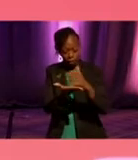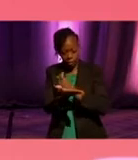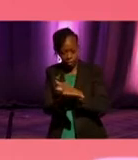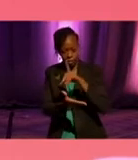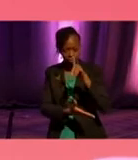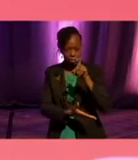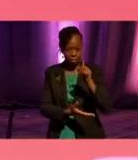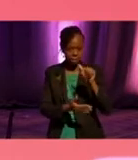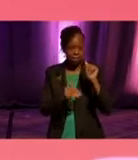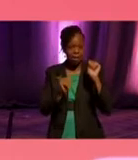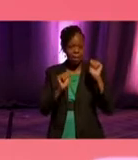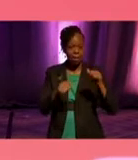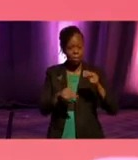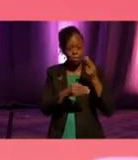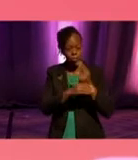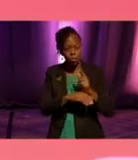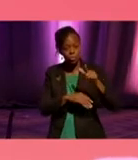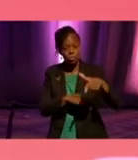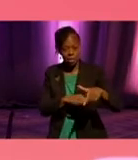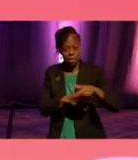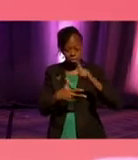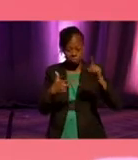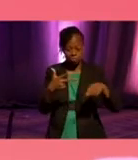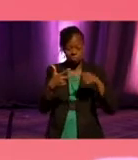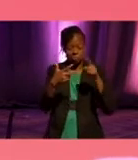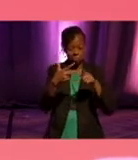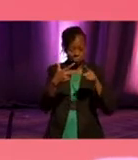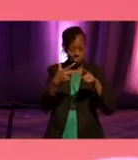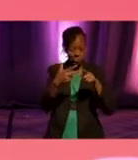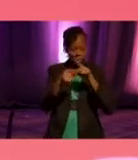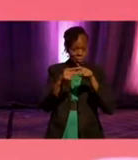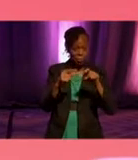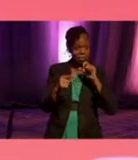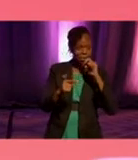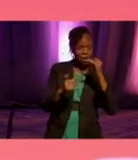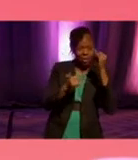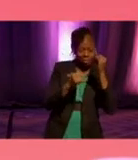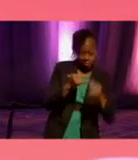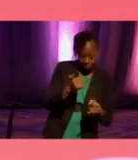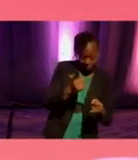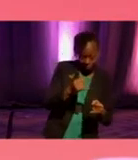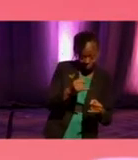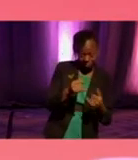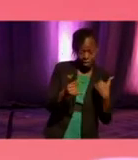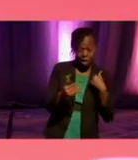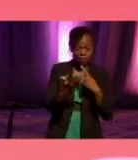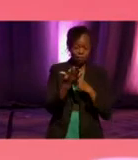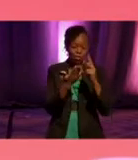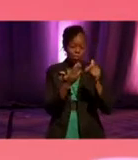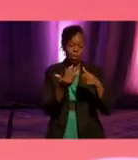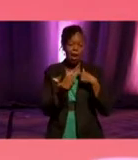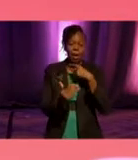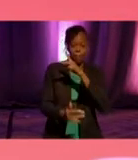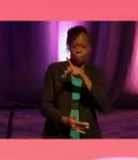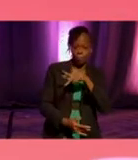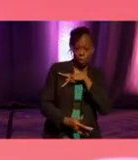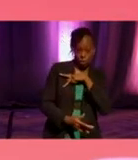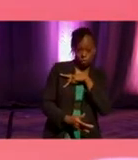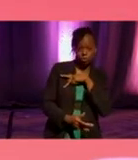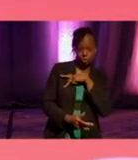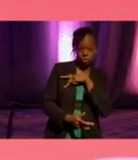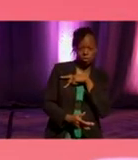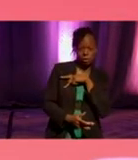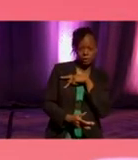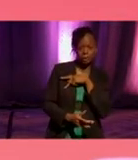used. And then third, but not last at all, is a project that I'm personally